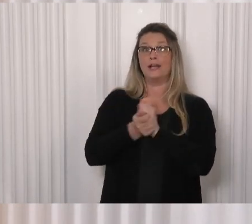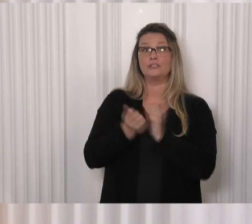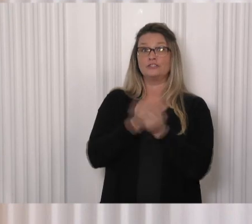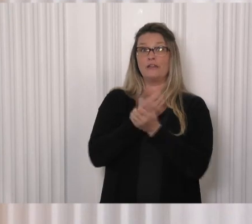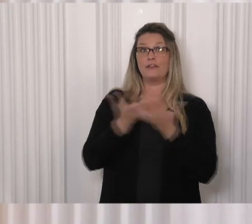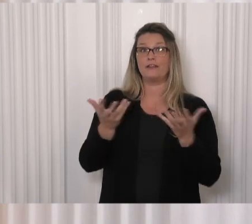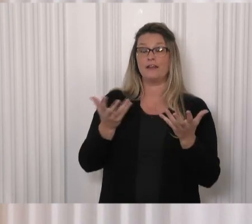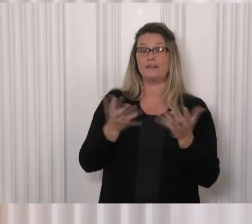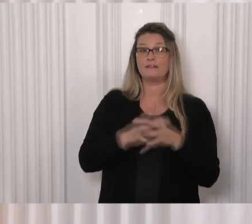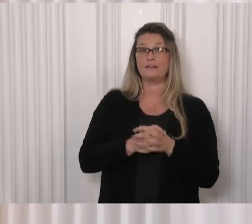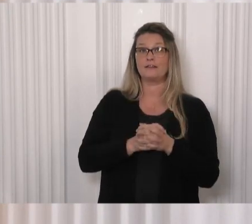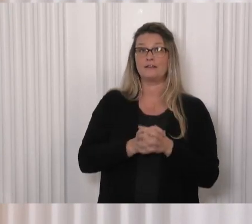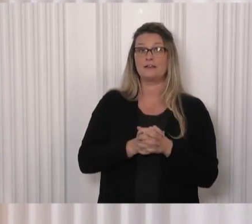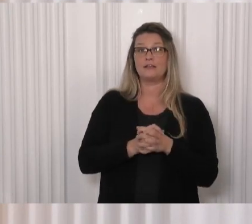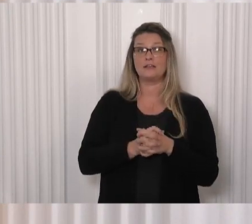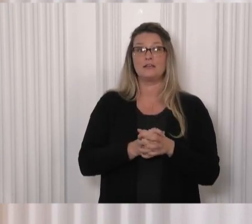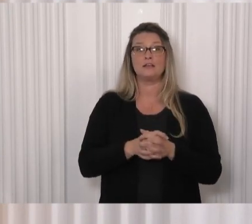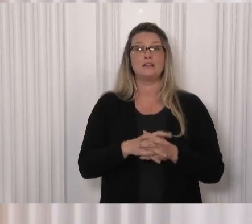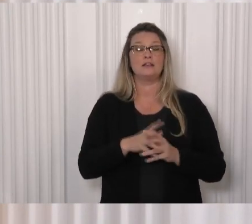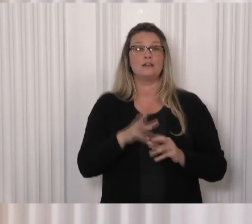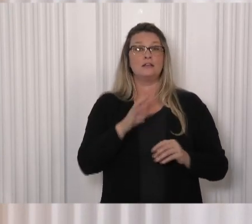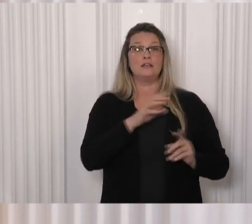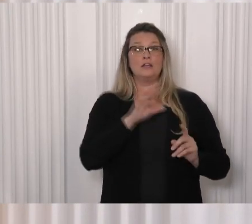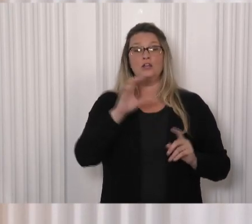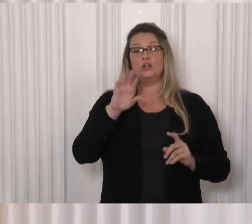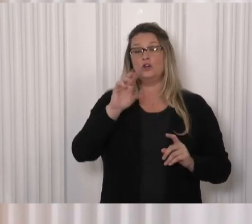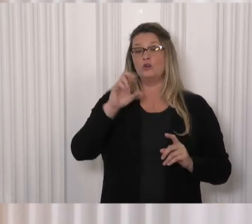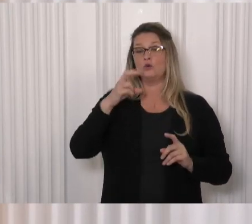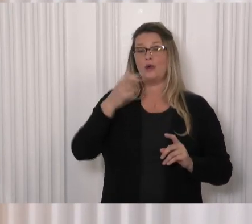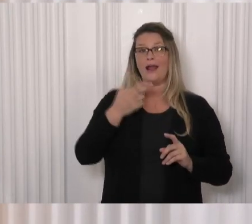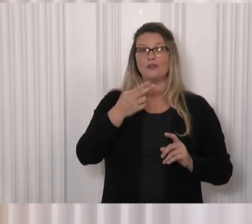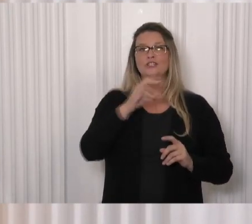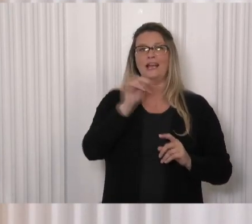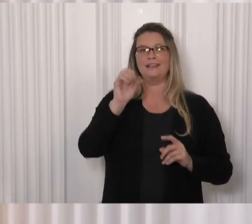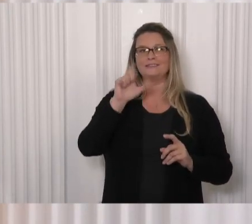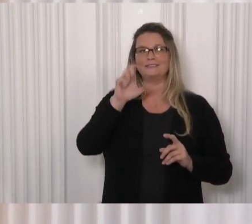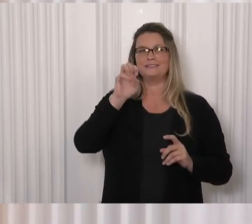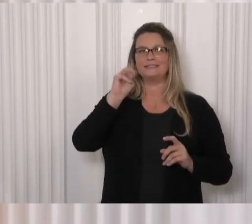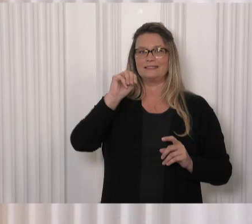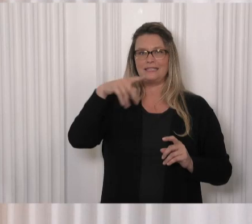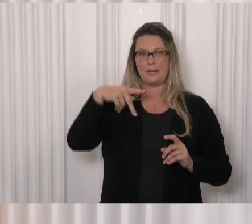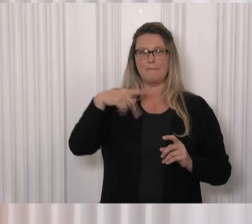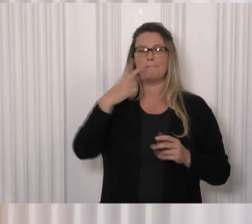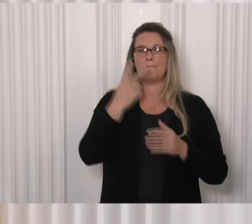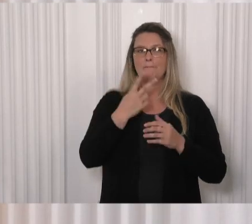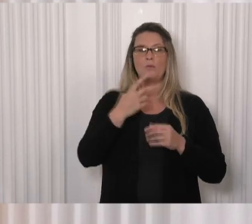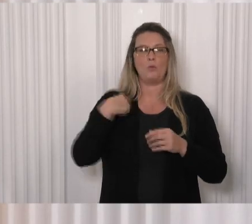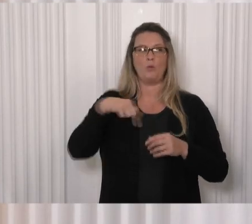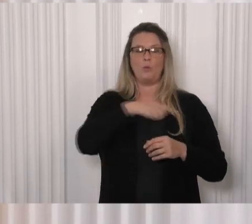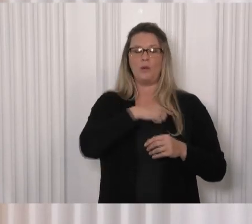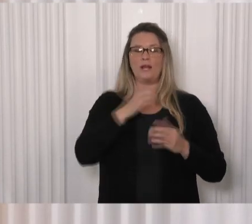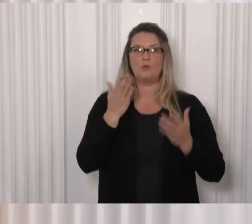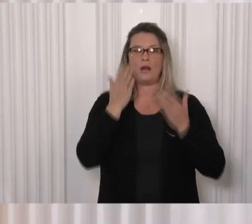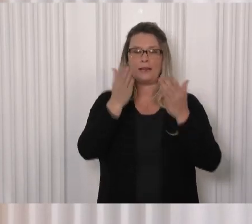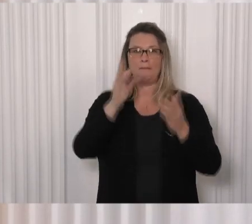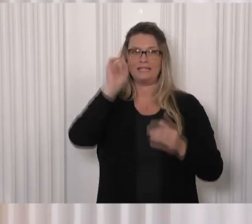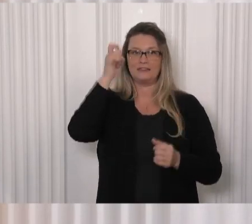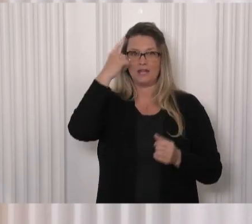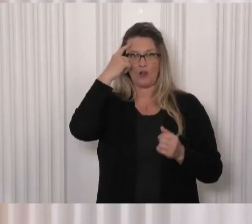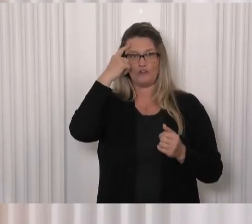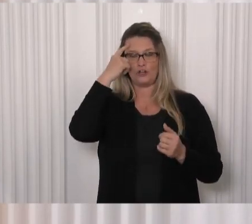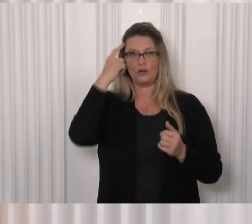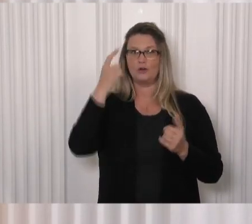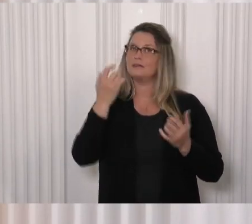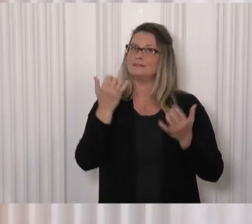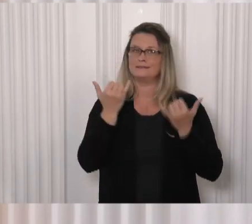Dr. Slimp and Secretary Crouch, that was when we all recommended to the governor that